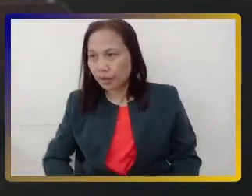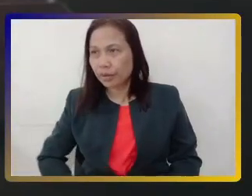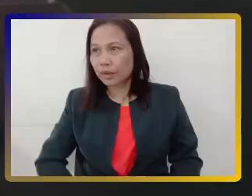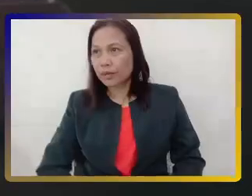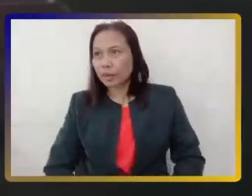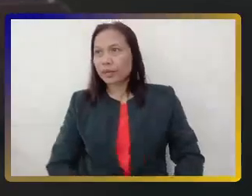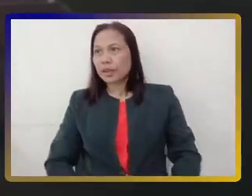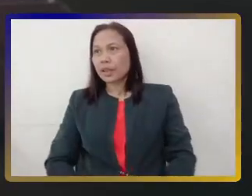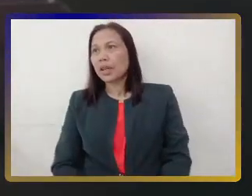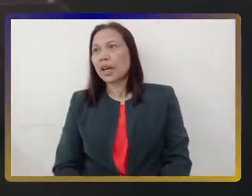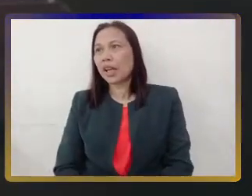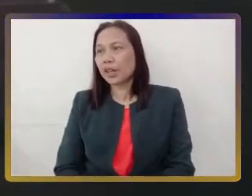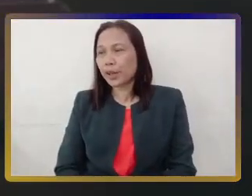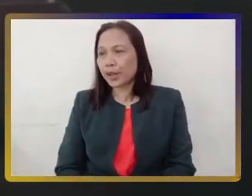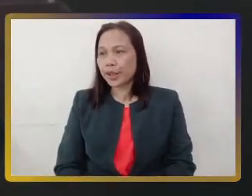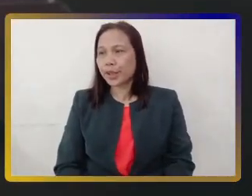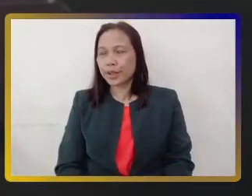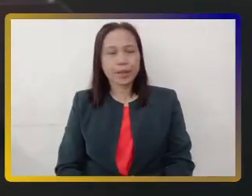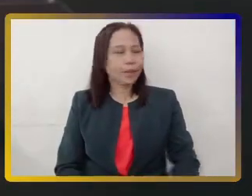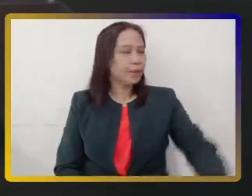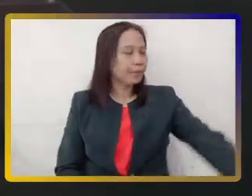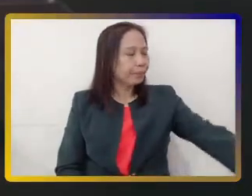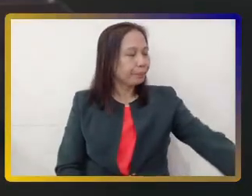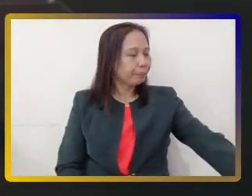tradition of the